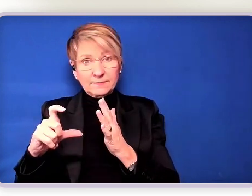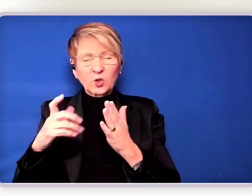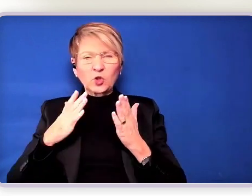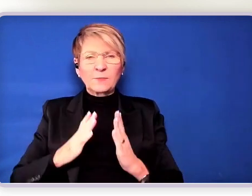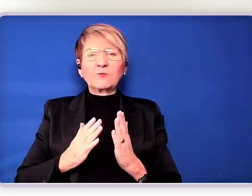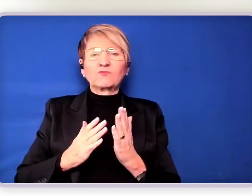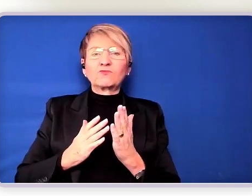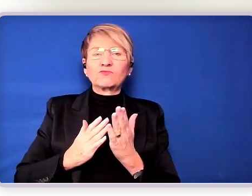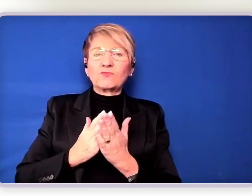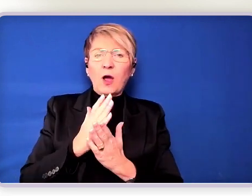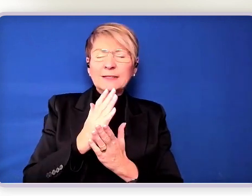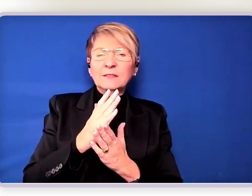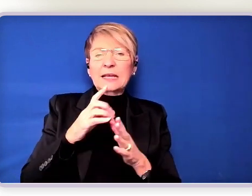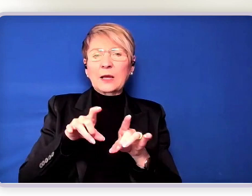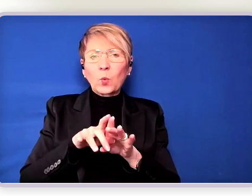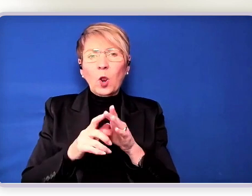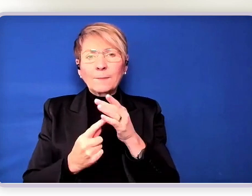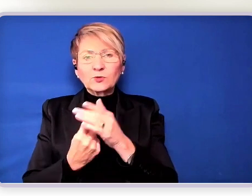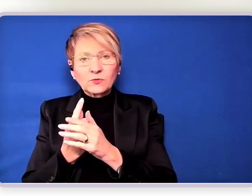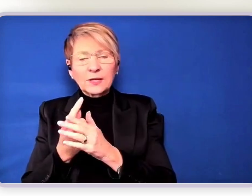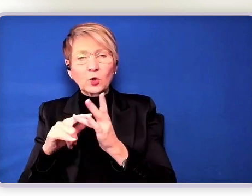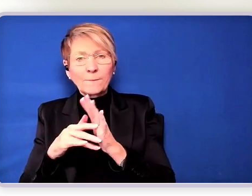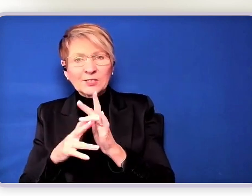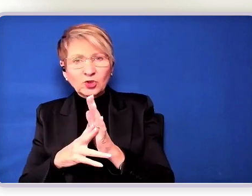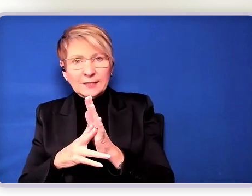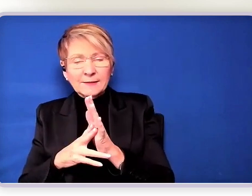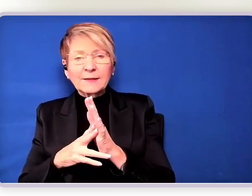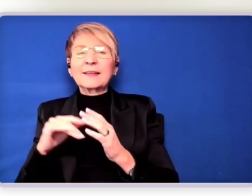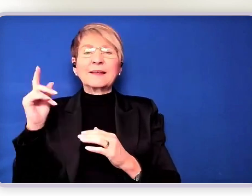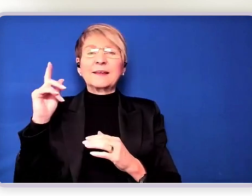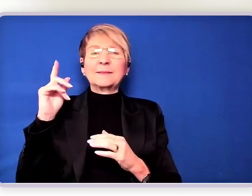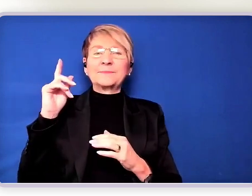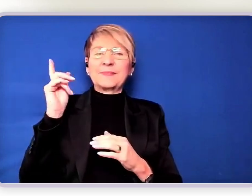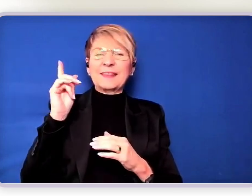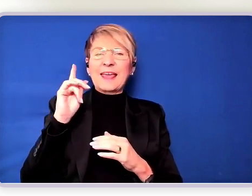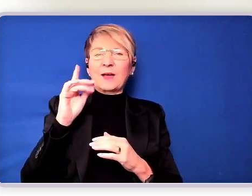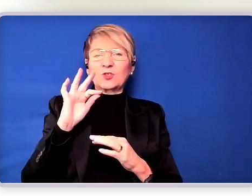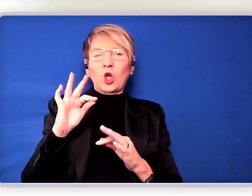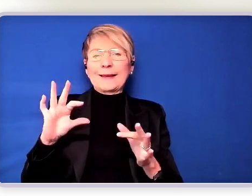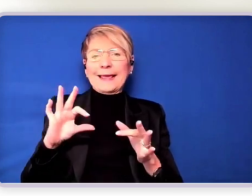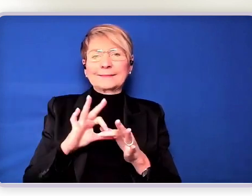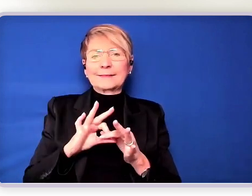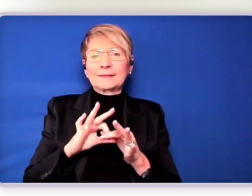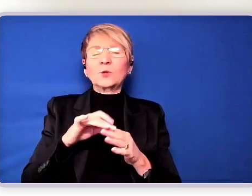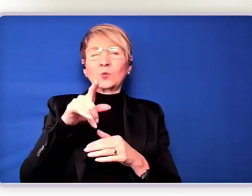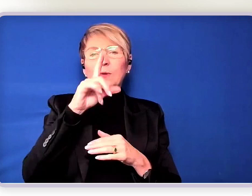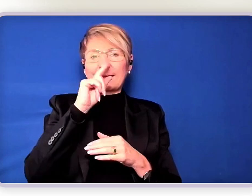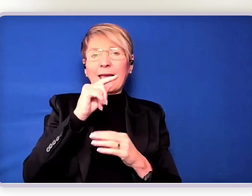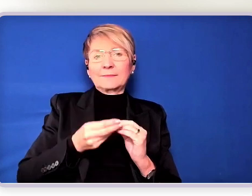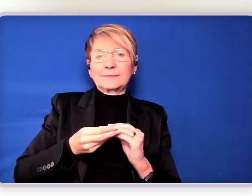because they are not linked anymore. They used to be, you can actually lodge straight at